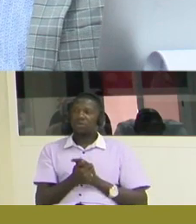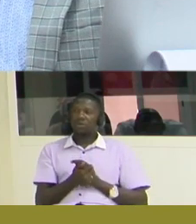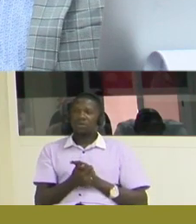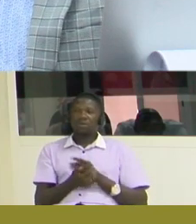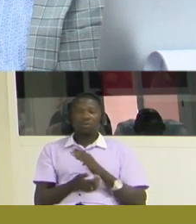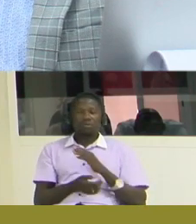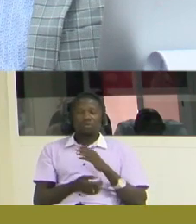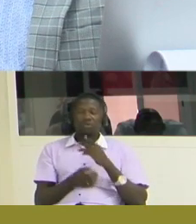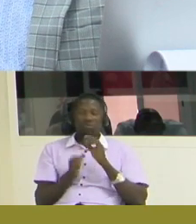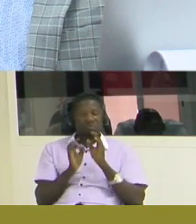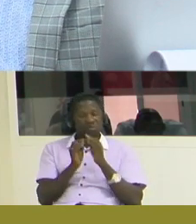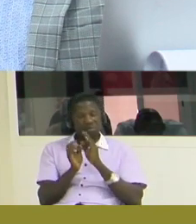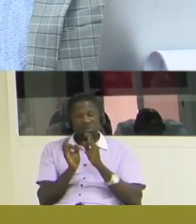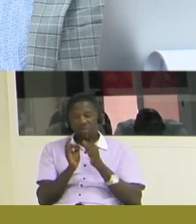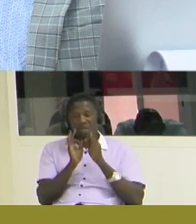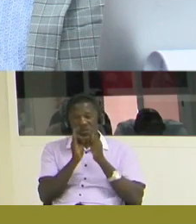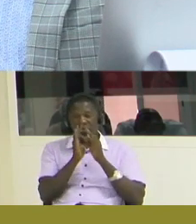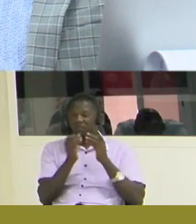tortures